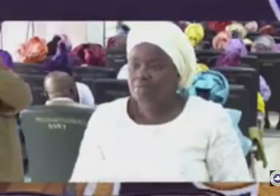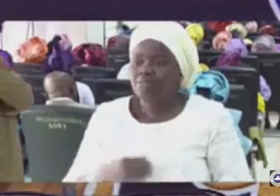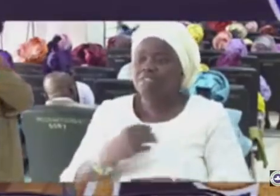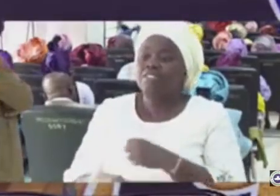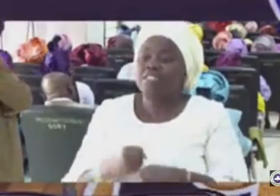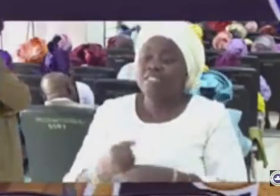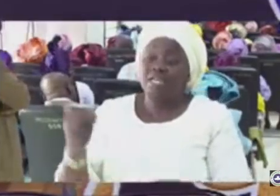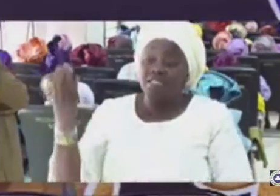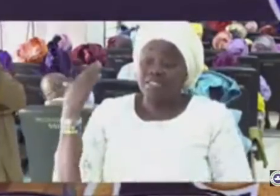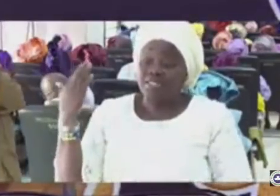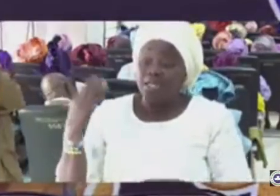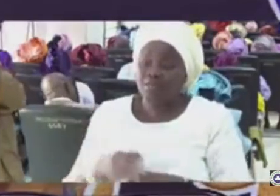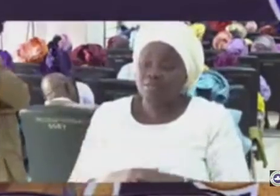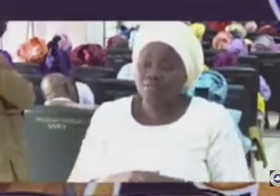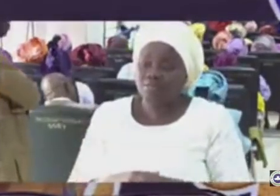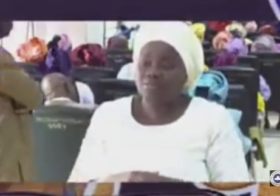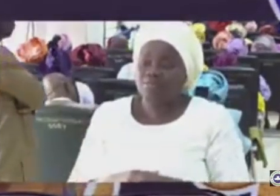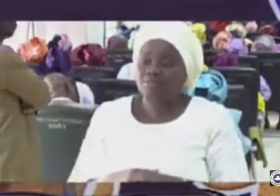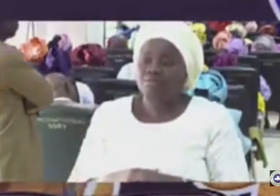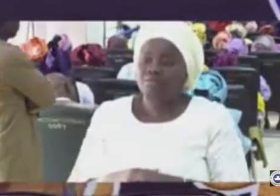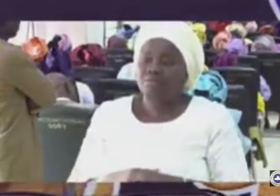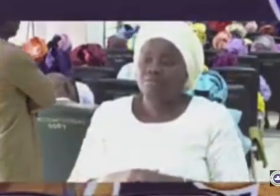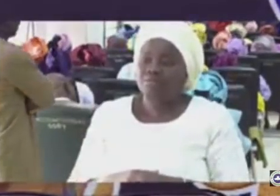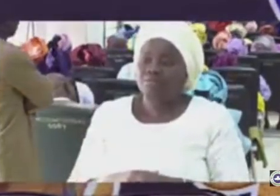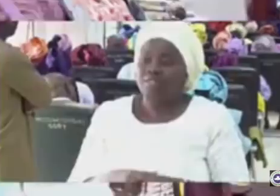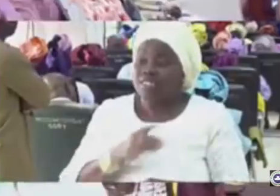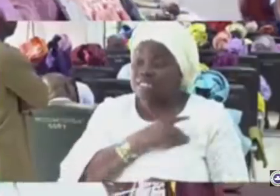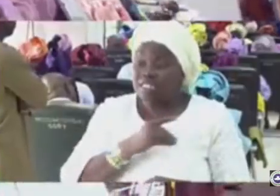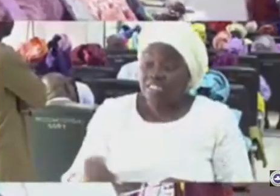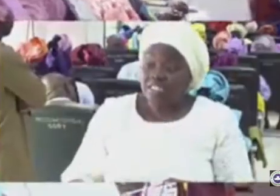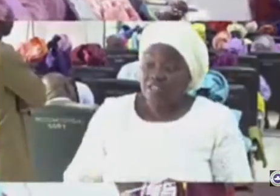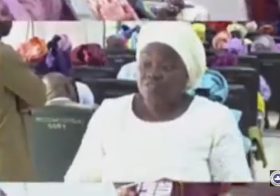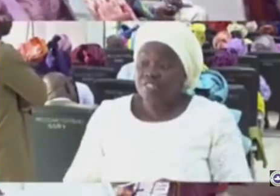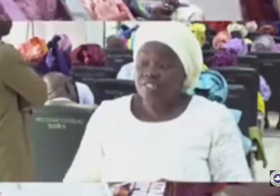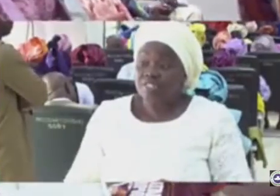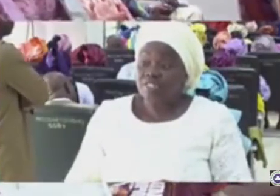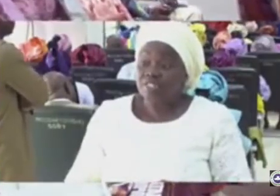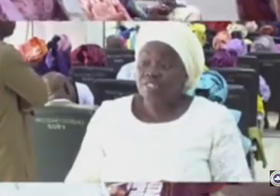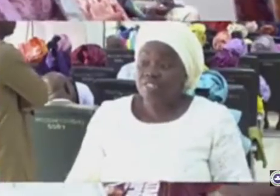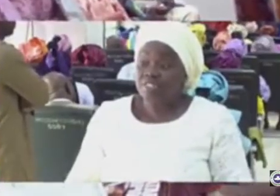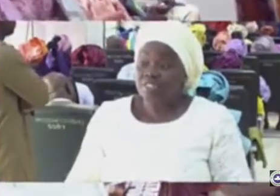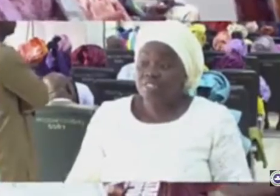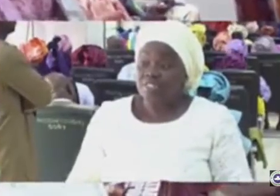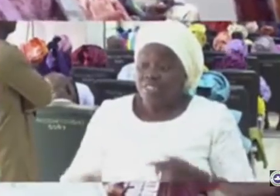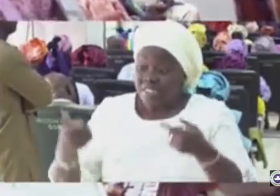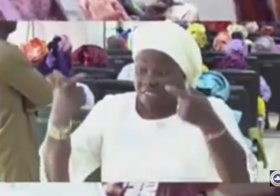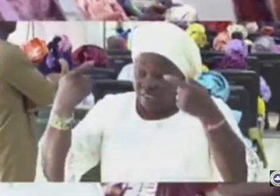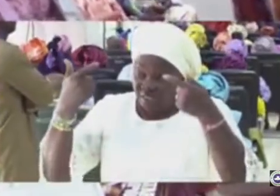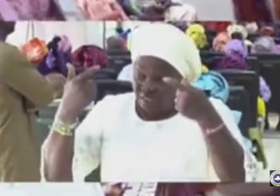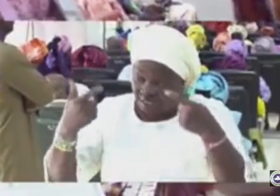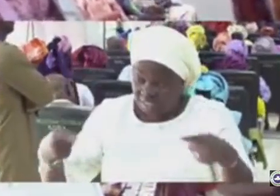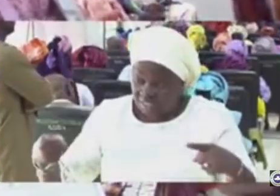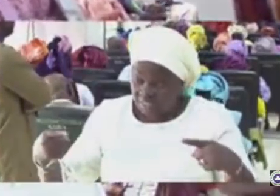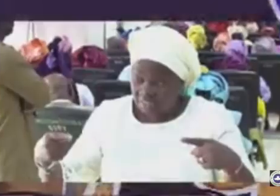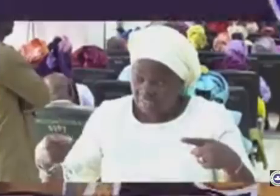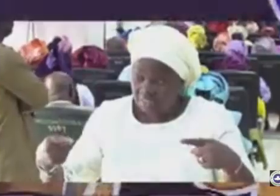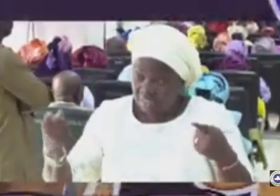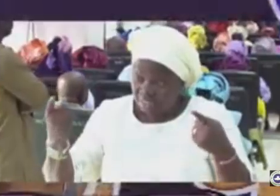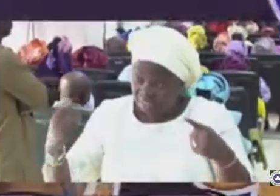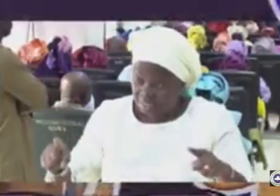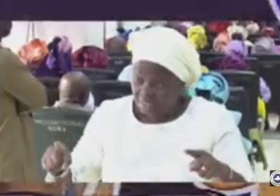David made a terrible mistake. He committed adultery as a king.